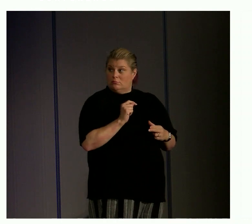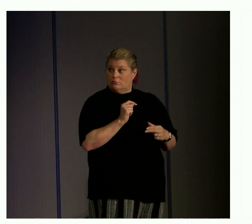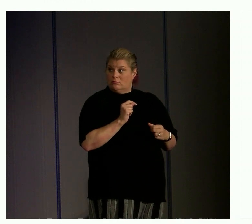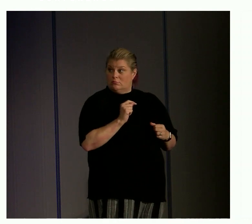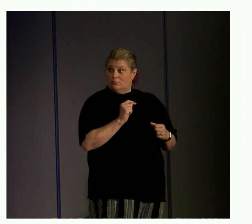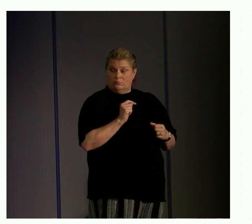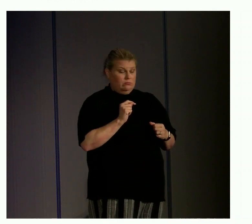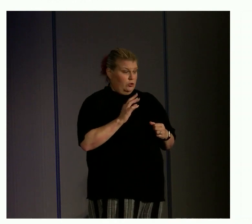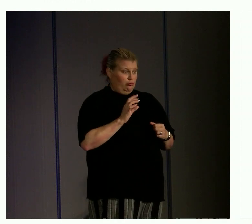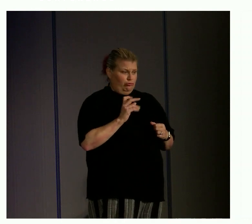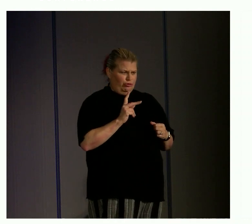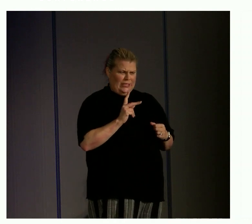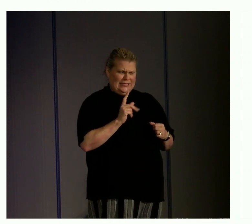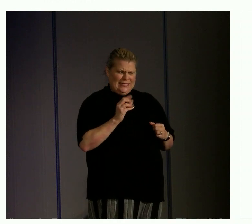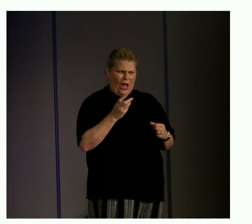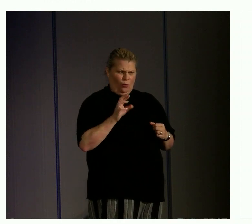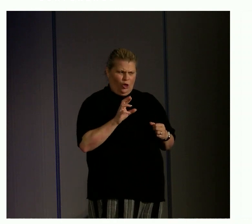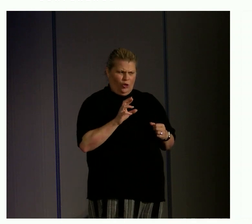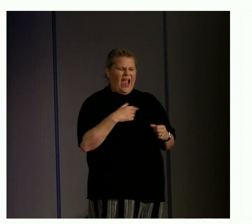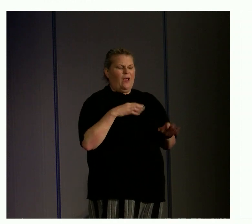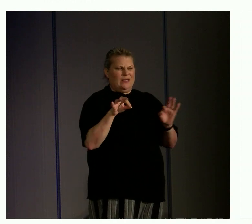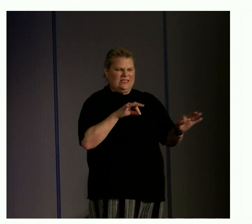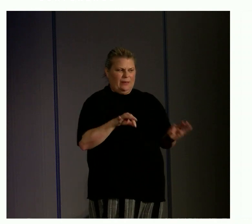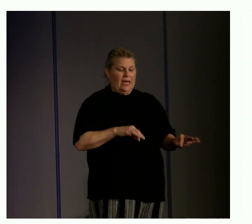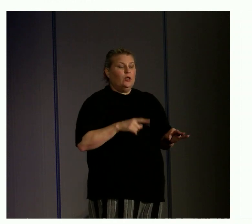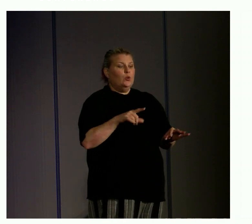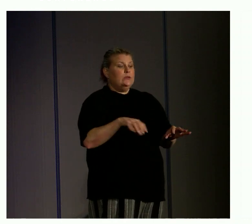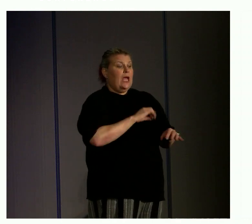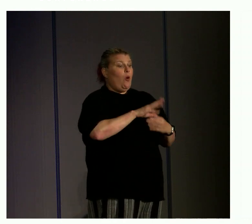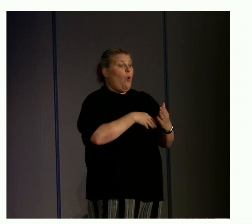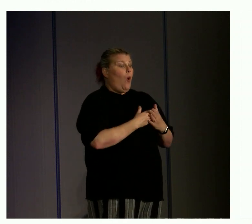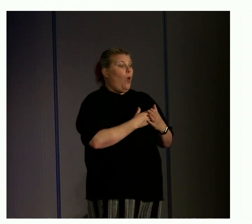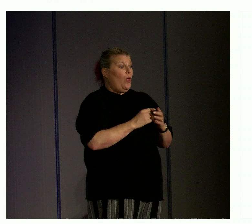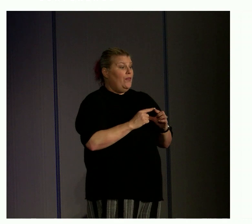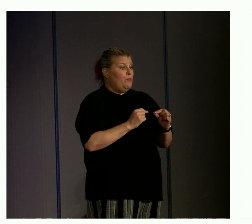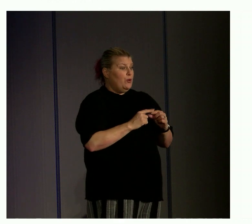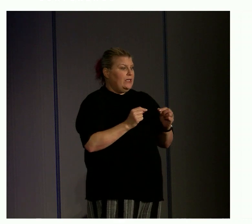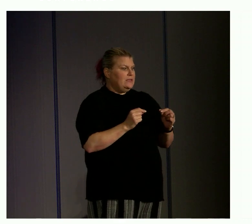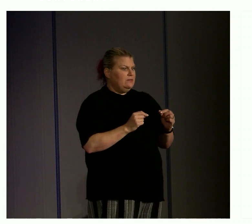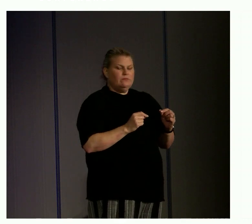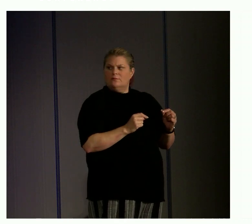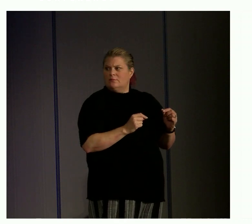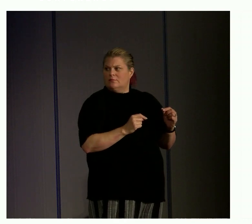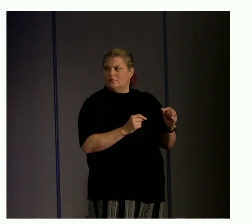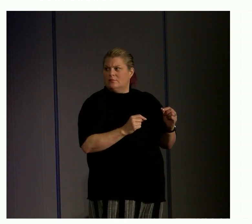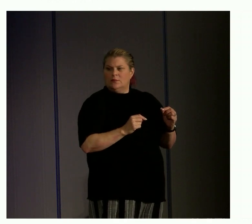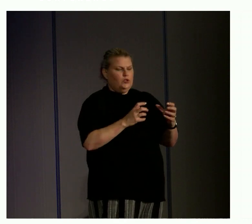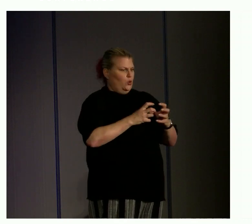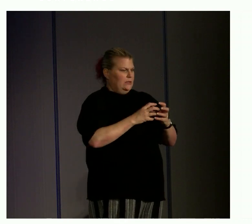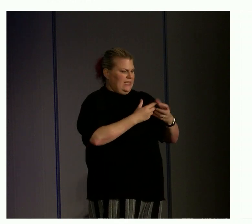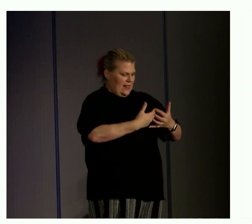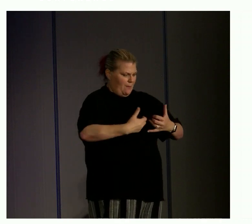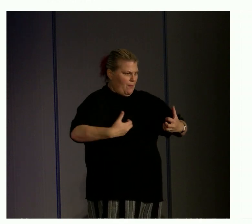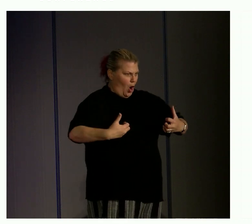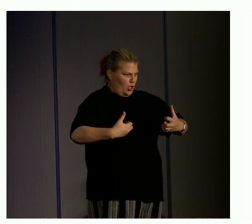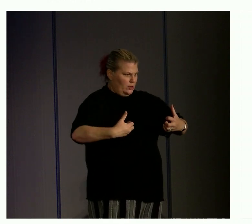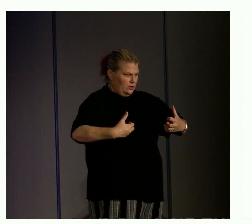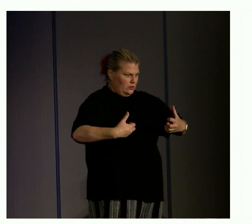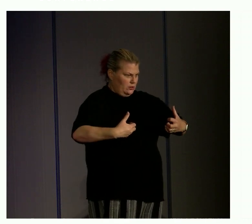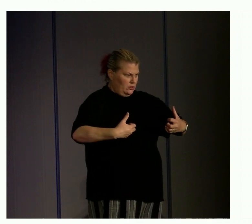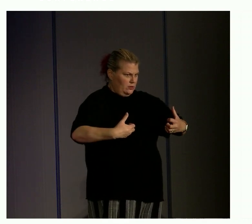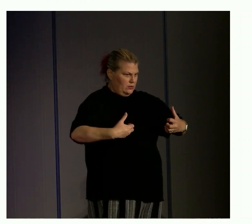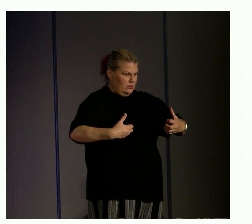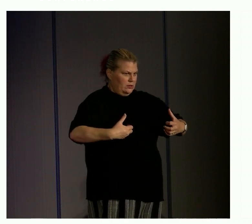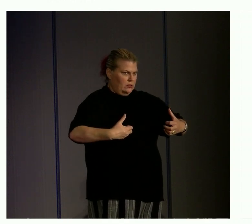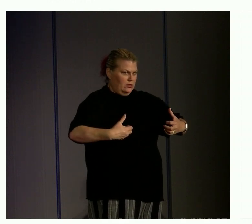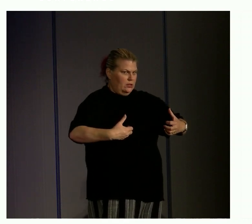me explain. You take all the bricks, you don't attach them, so you detach them. So you don't